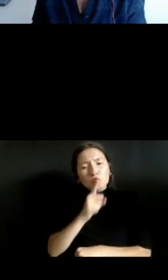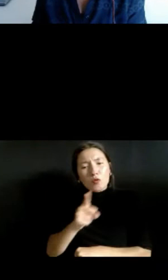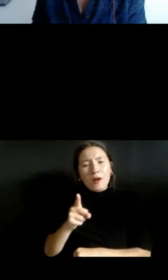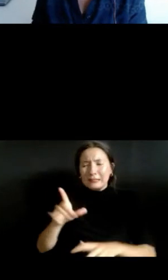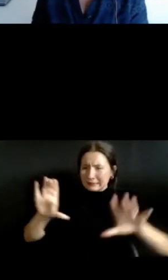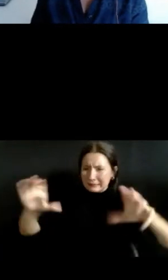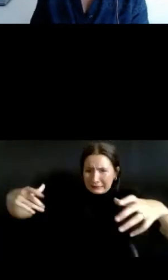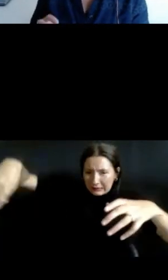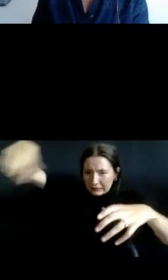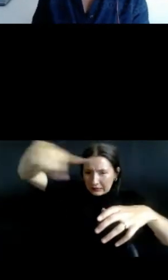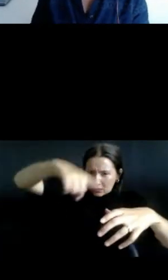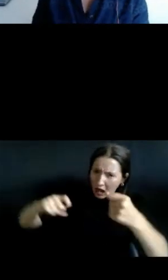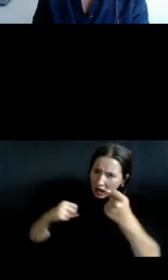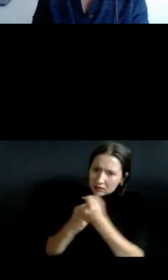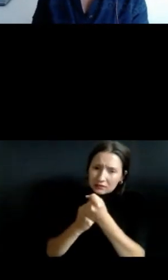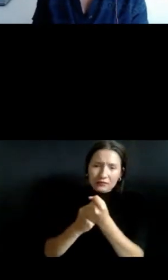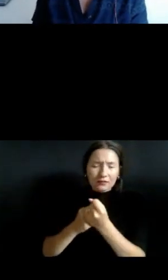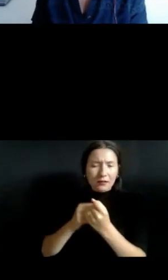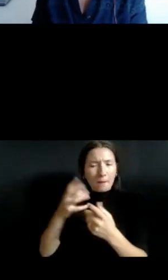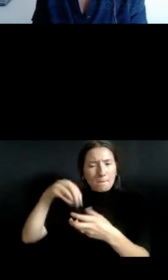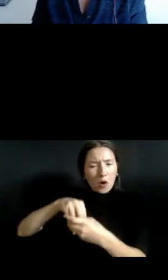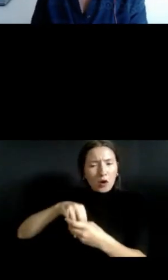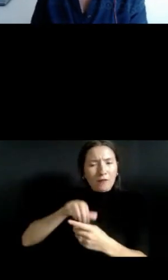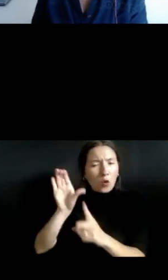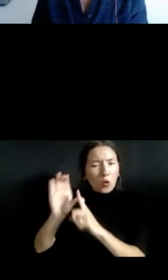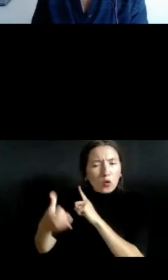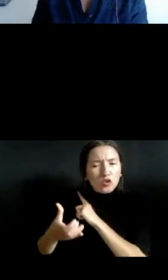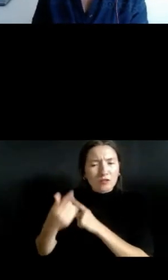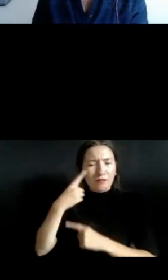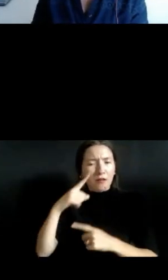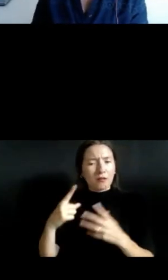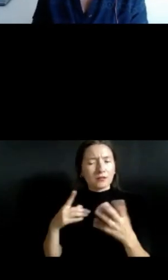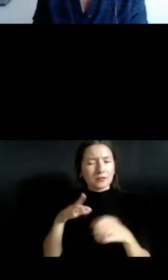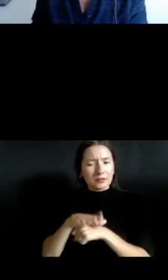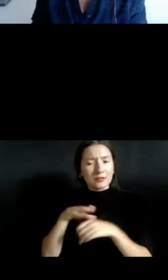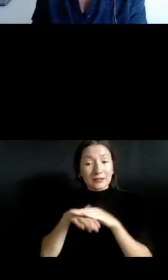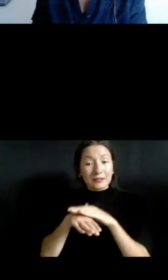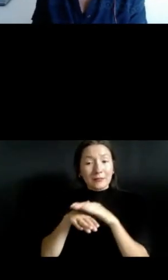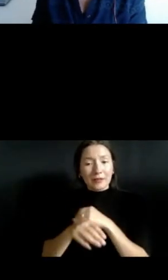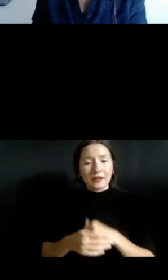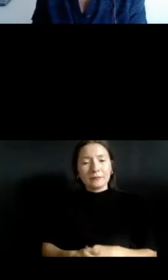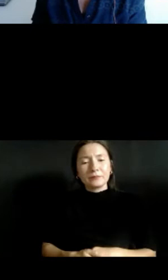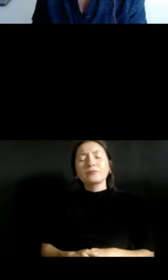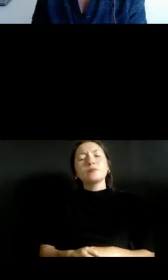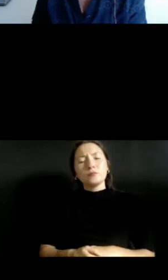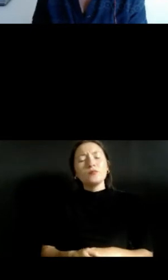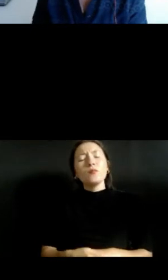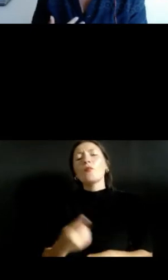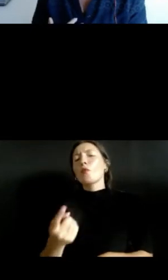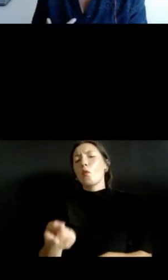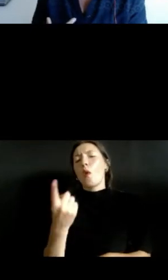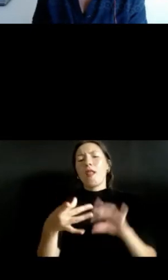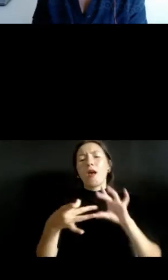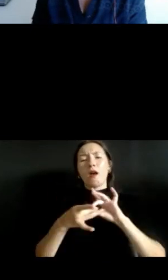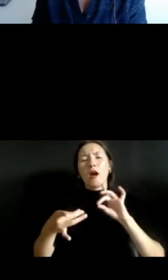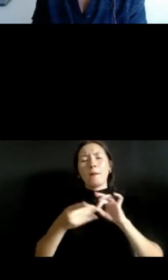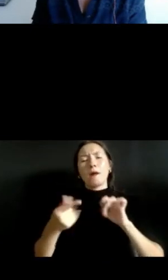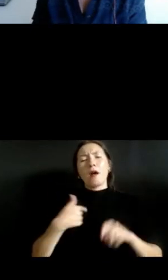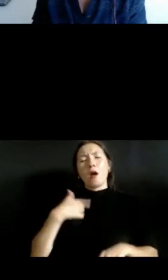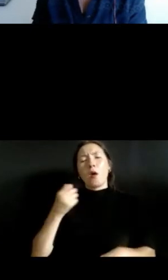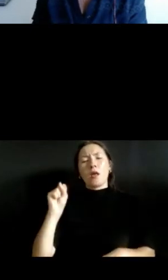to share this comment, which I saw recently on social media, and for me was a true light bulb moment. What it says